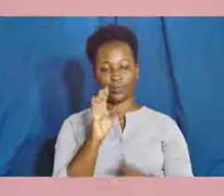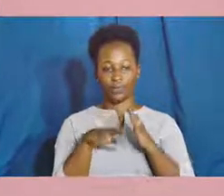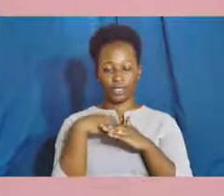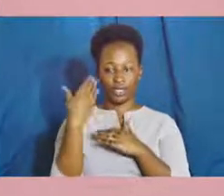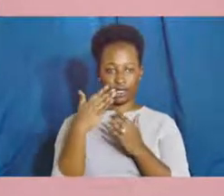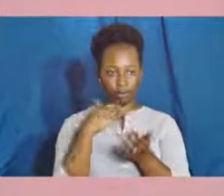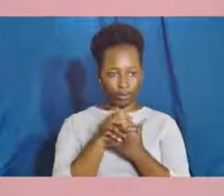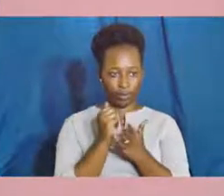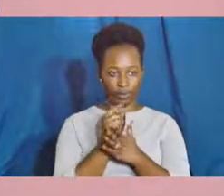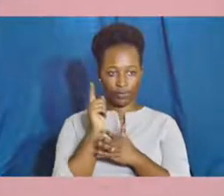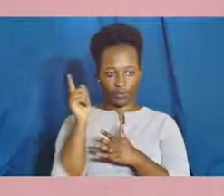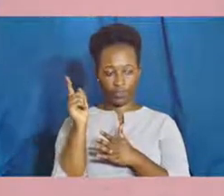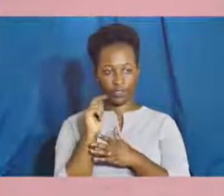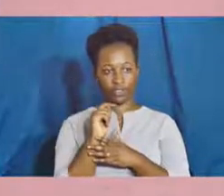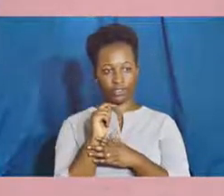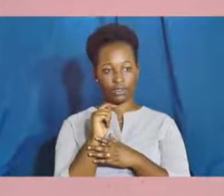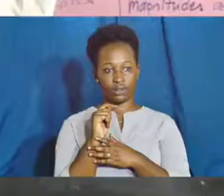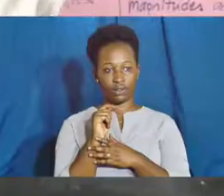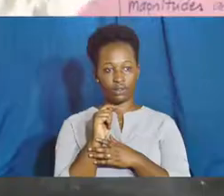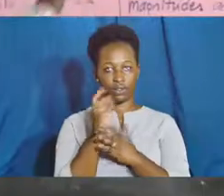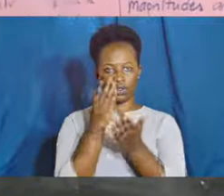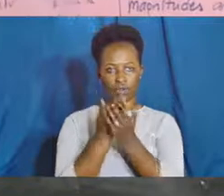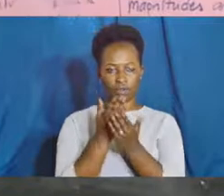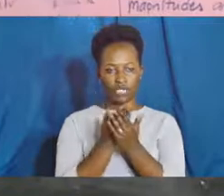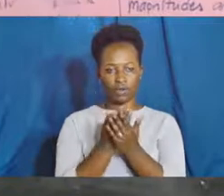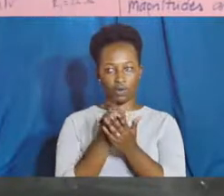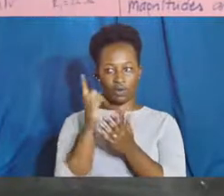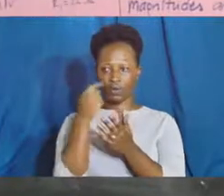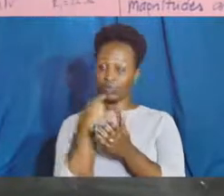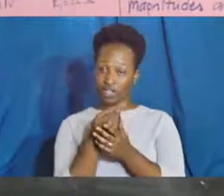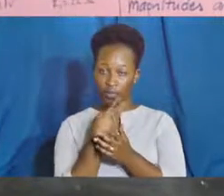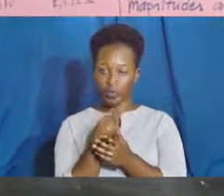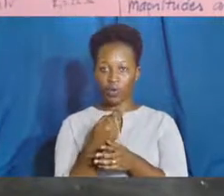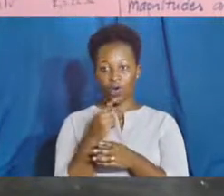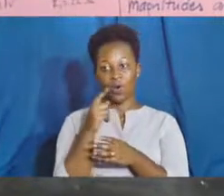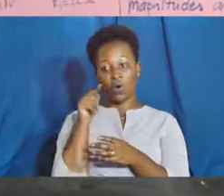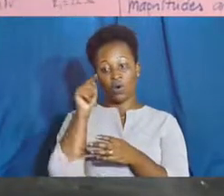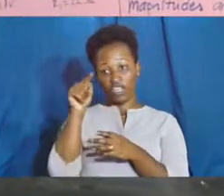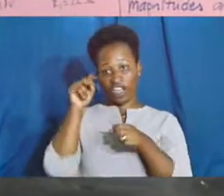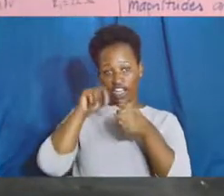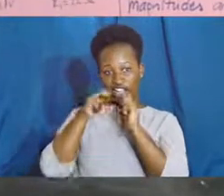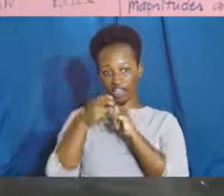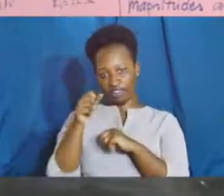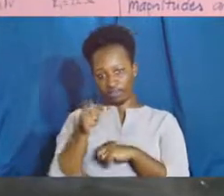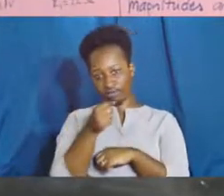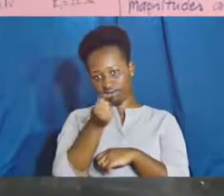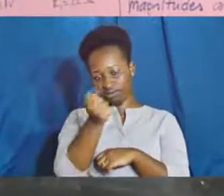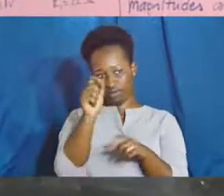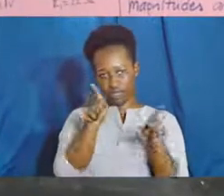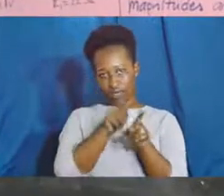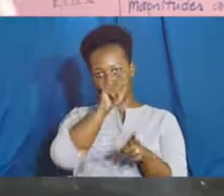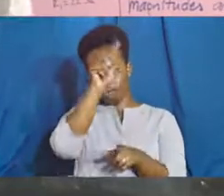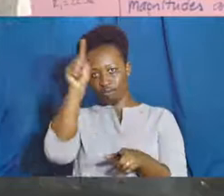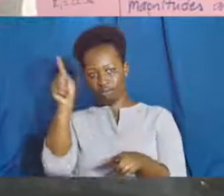because for this one, let's suggest that the current is moving to the